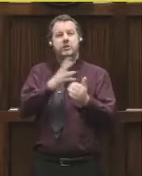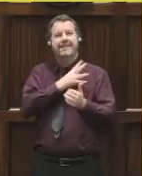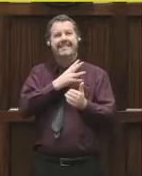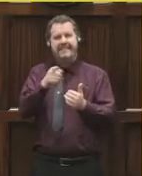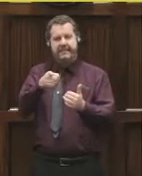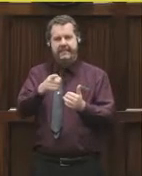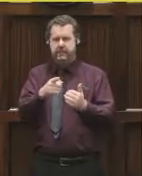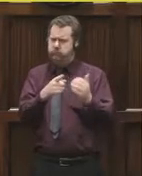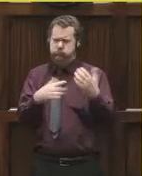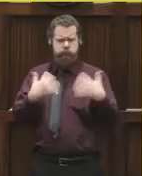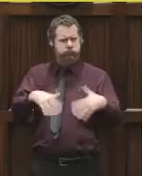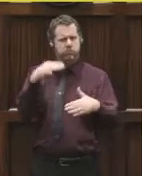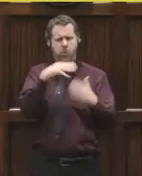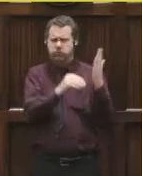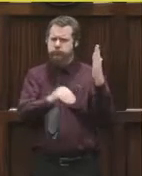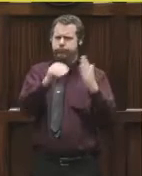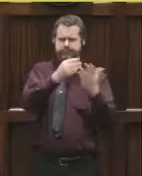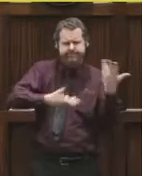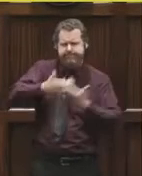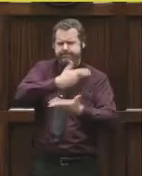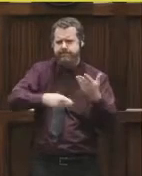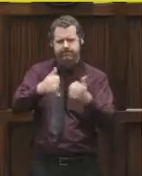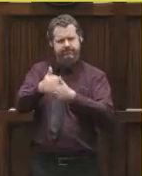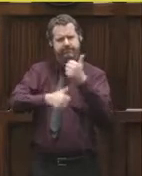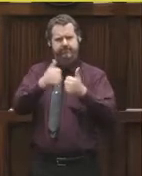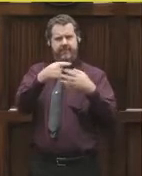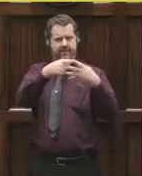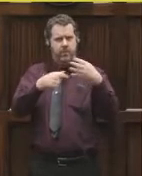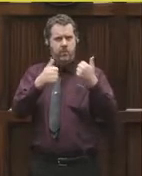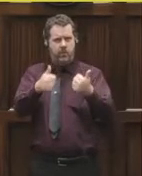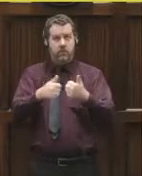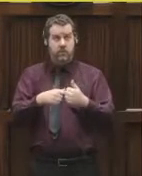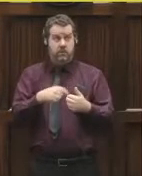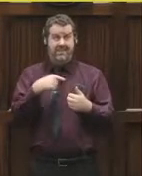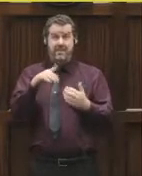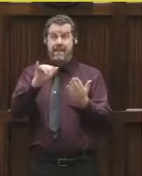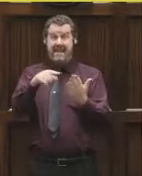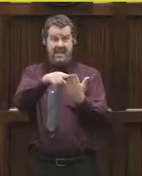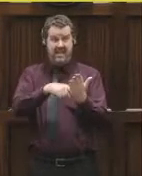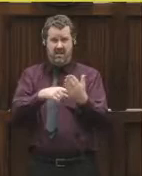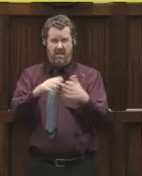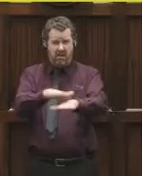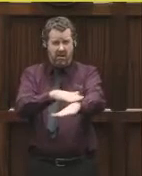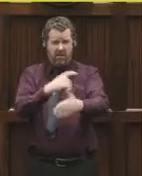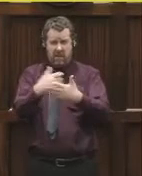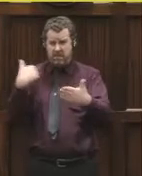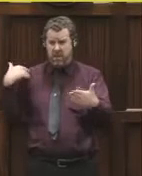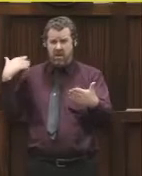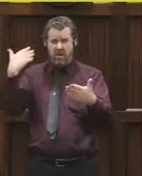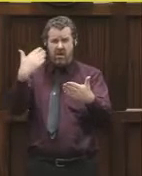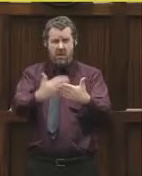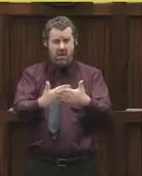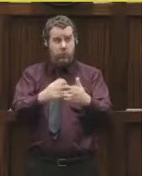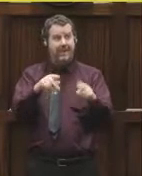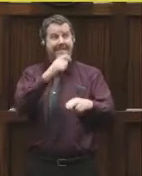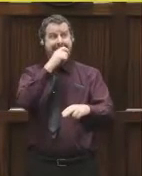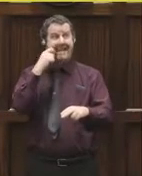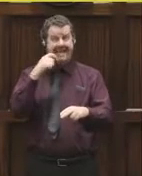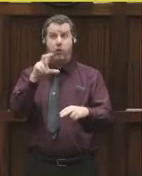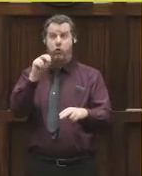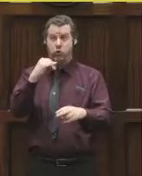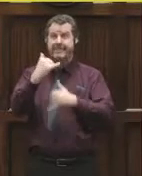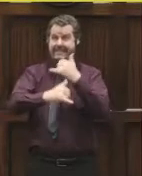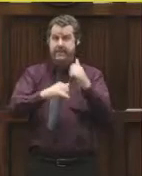is extraordinary that this campaign has taken so long. I believe that it's been arguably 30 years since the